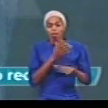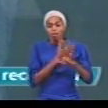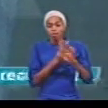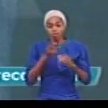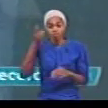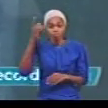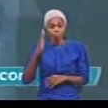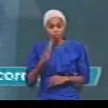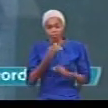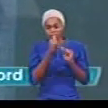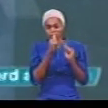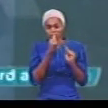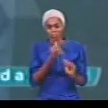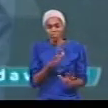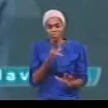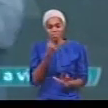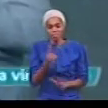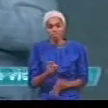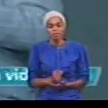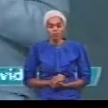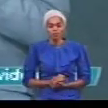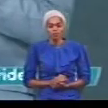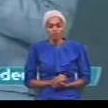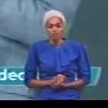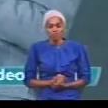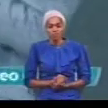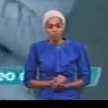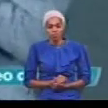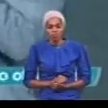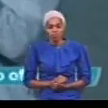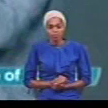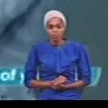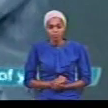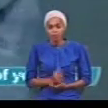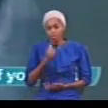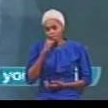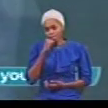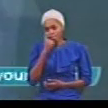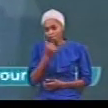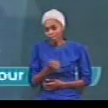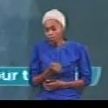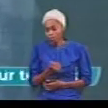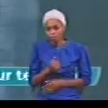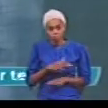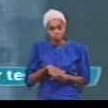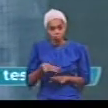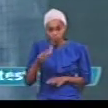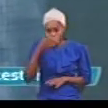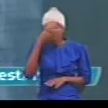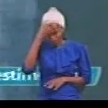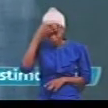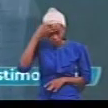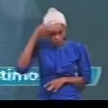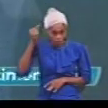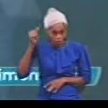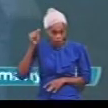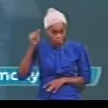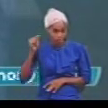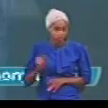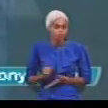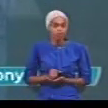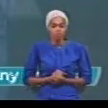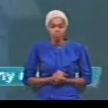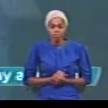you. We are free to go tomorrow. Don't forget, 8 o'clock in the morning, we are at